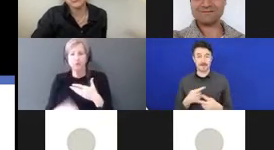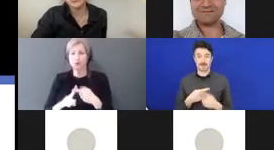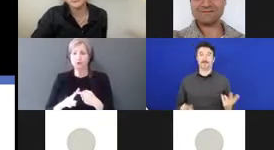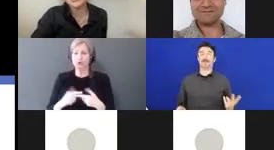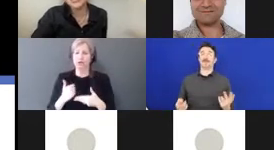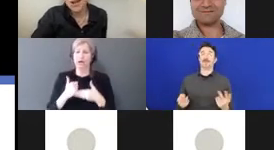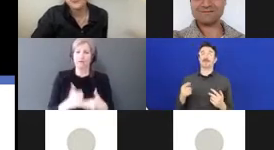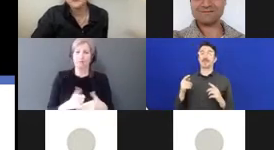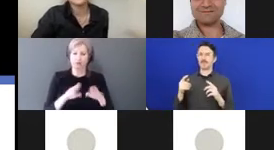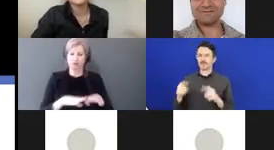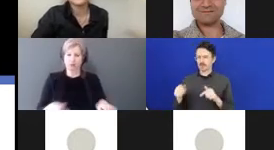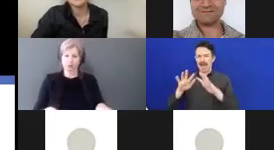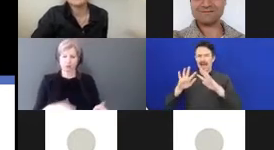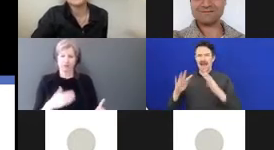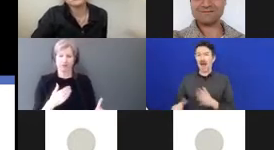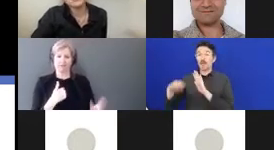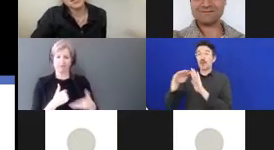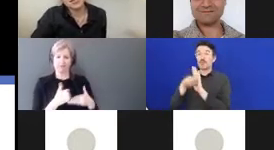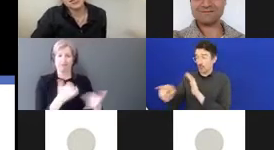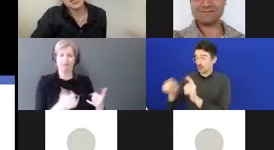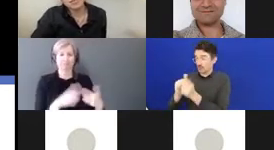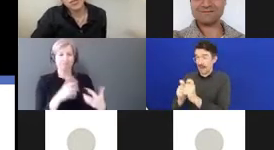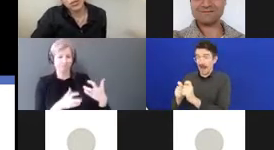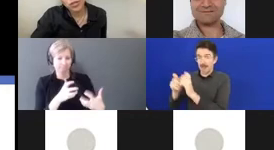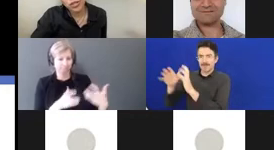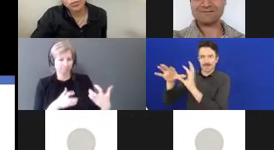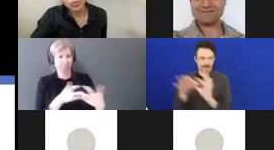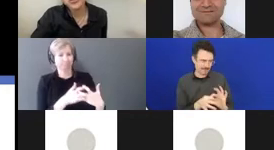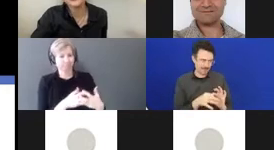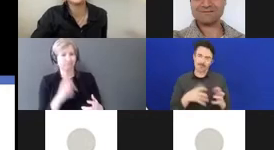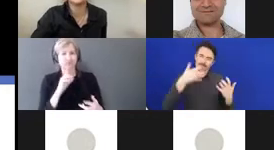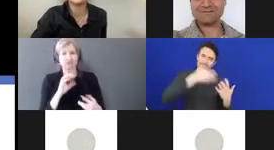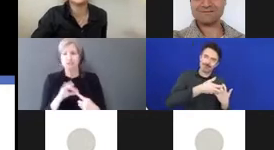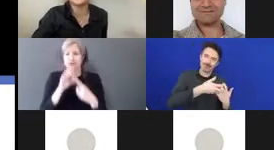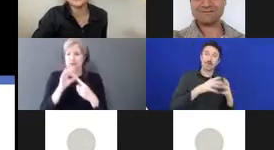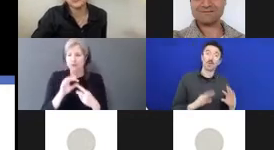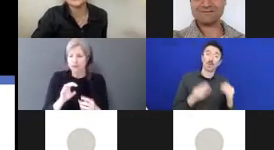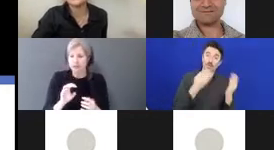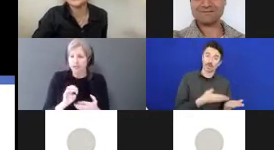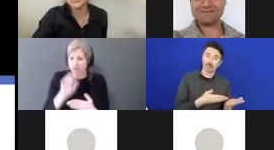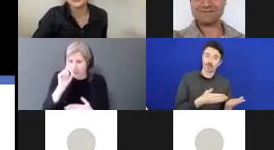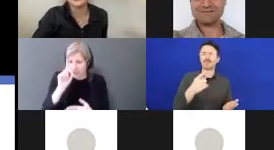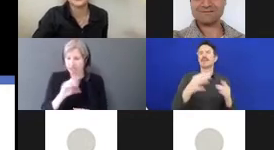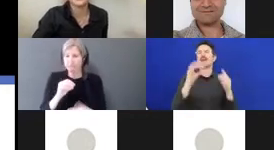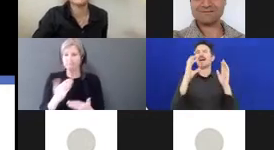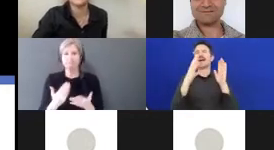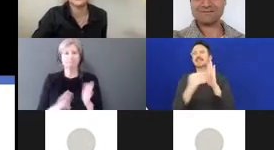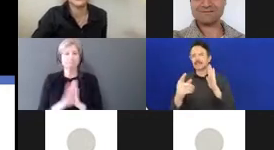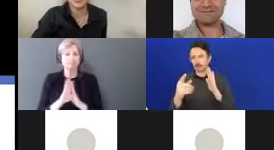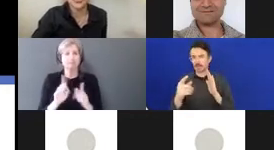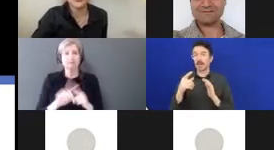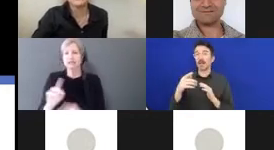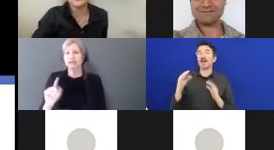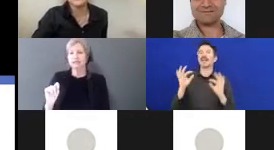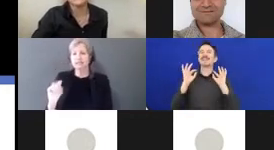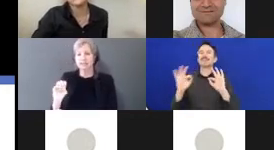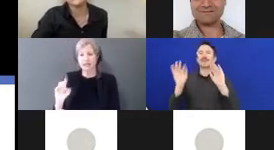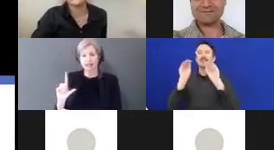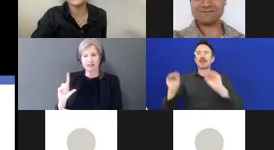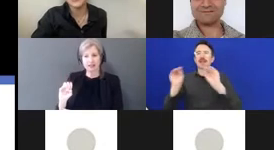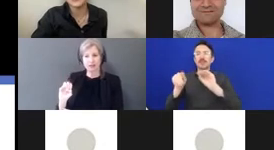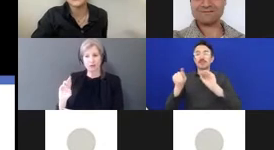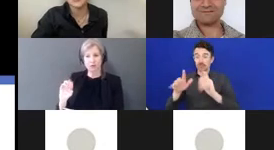children had now. So adapting existing special education programs and creating new ones like tele-rehab and other options so